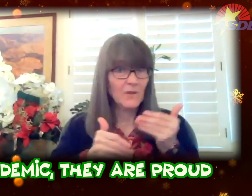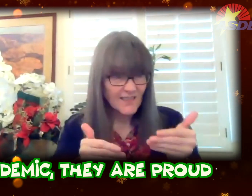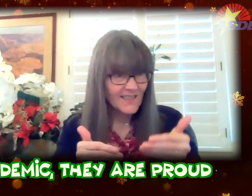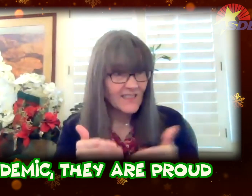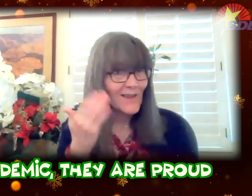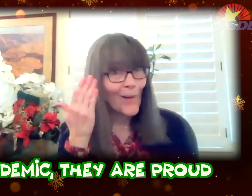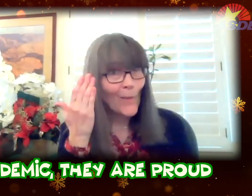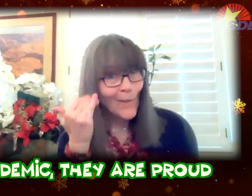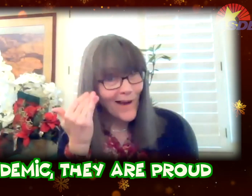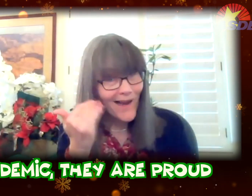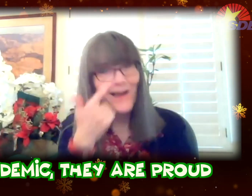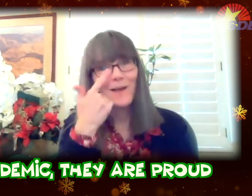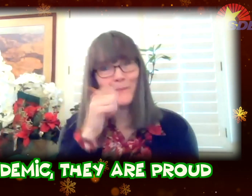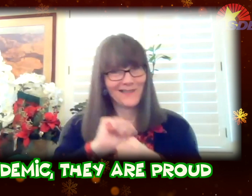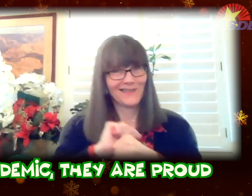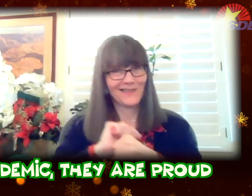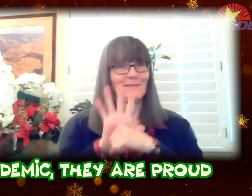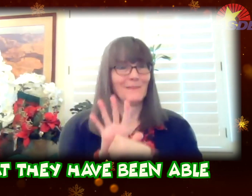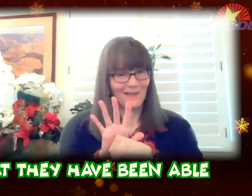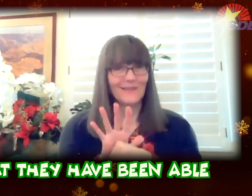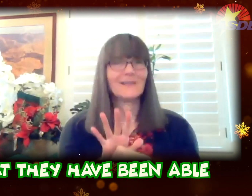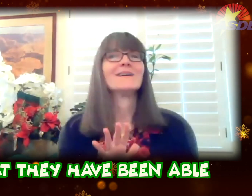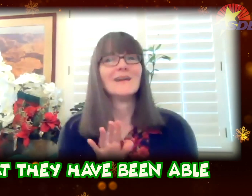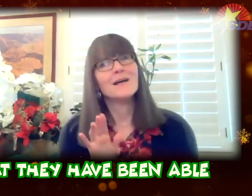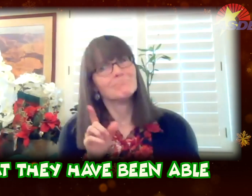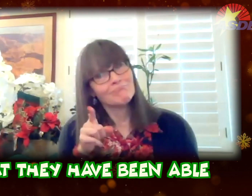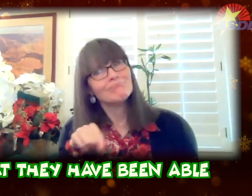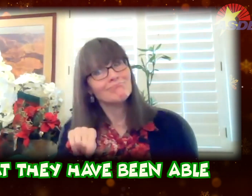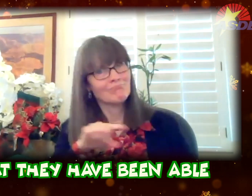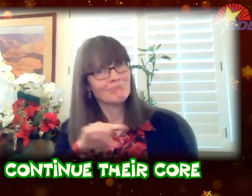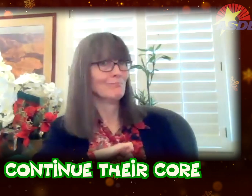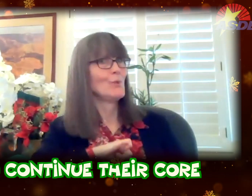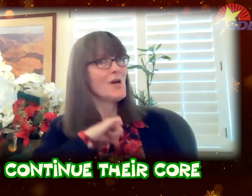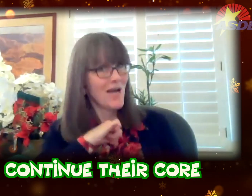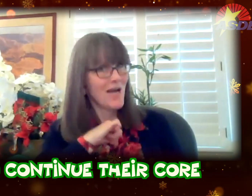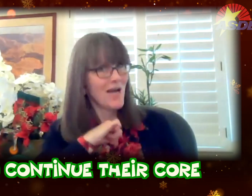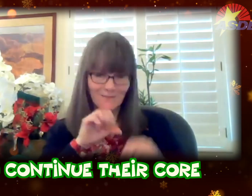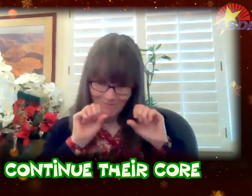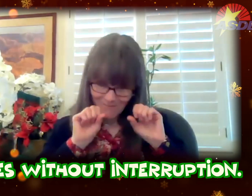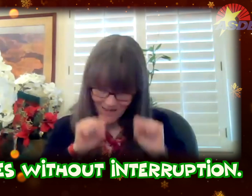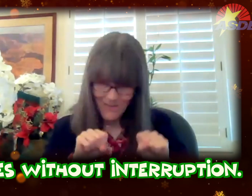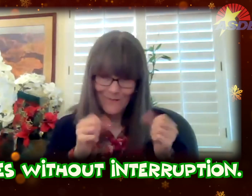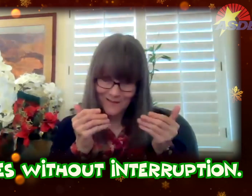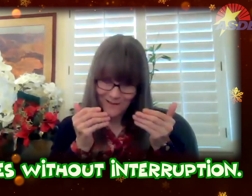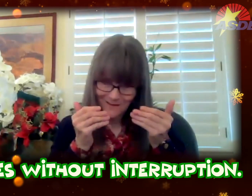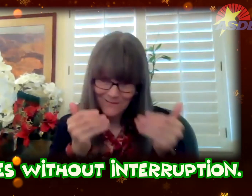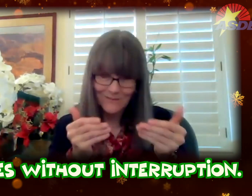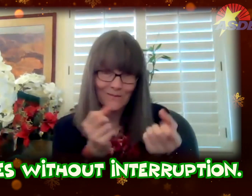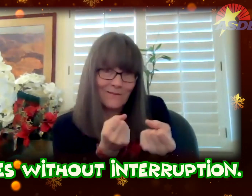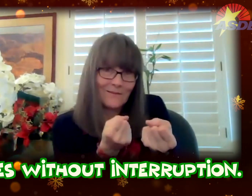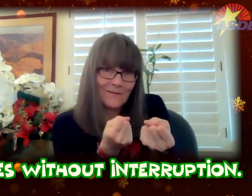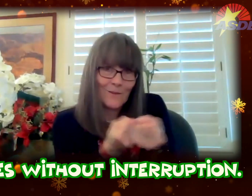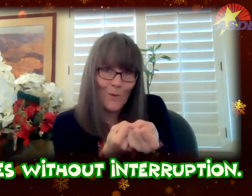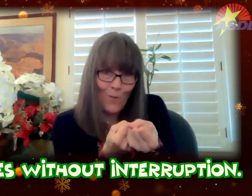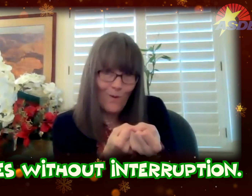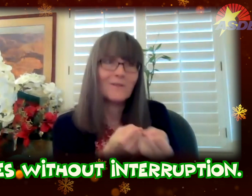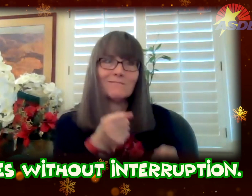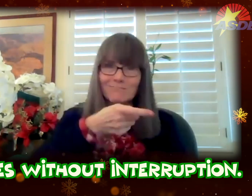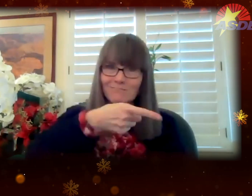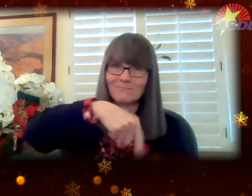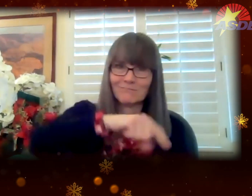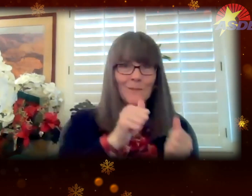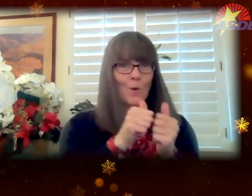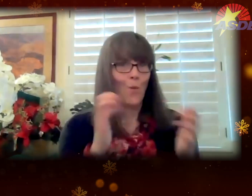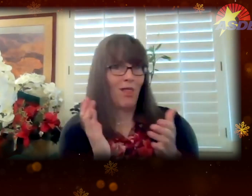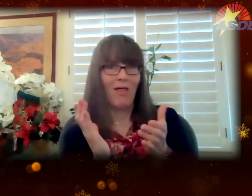the pandemic, they are proud that they have been able to continue their core services without